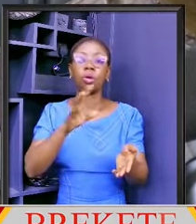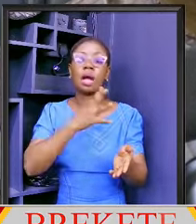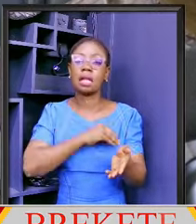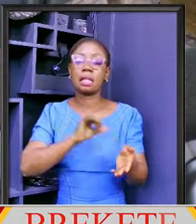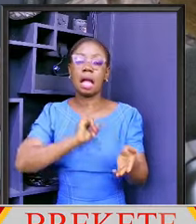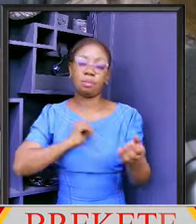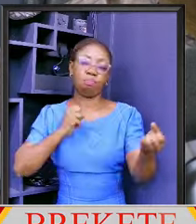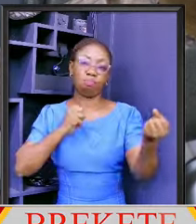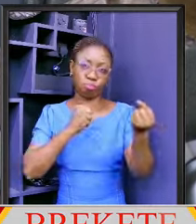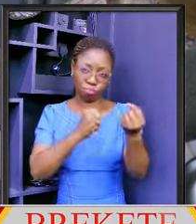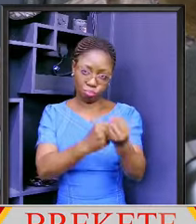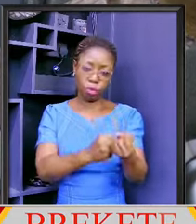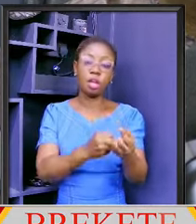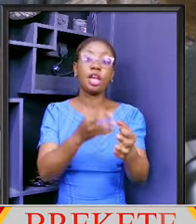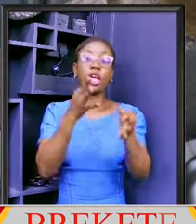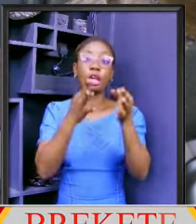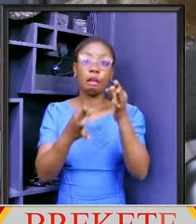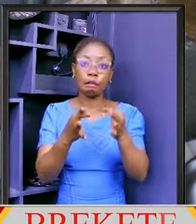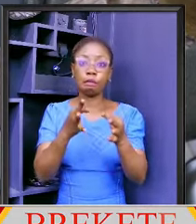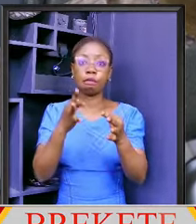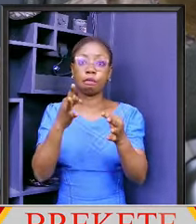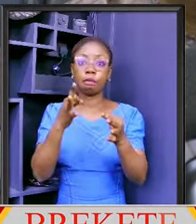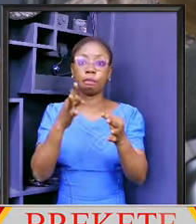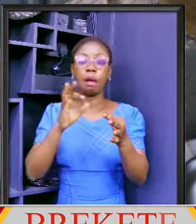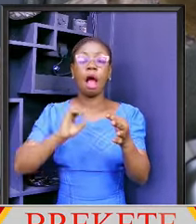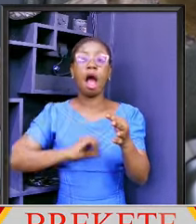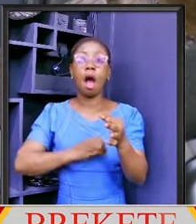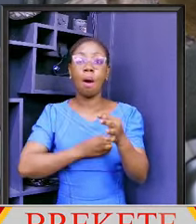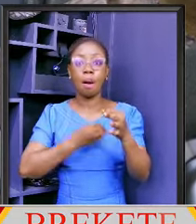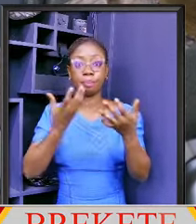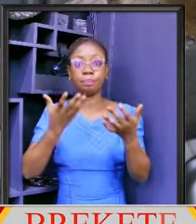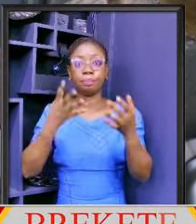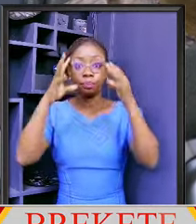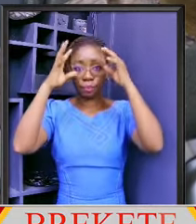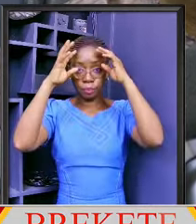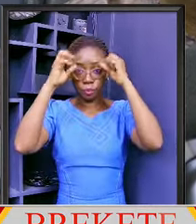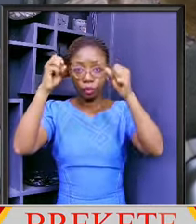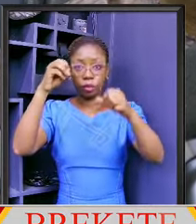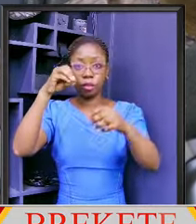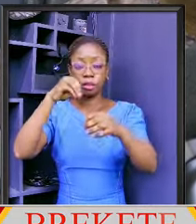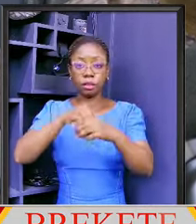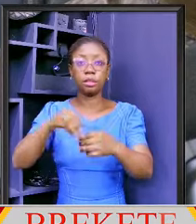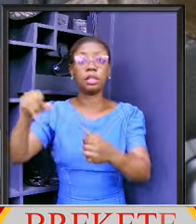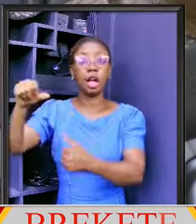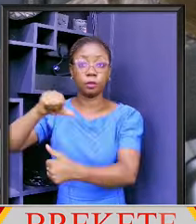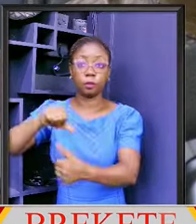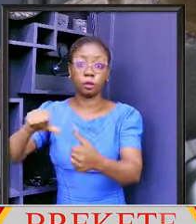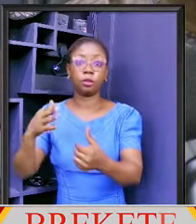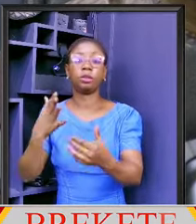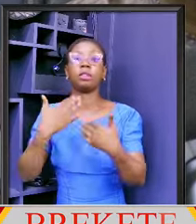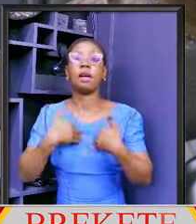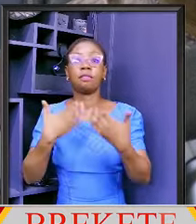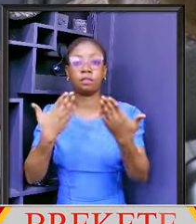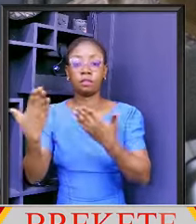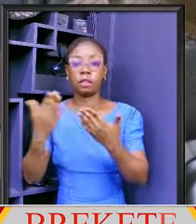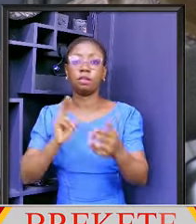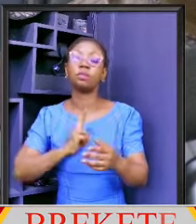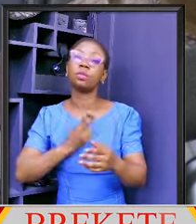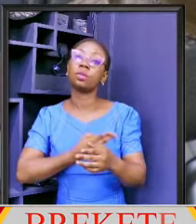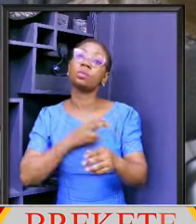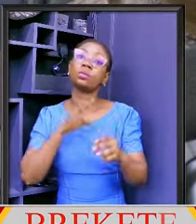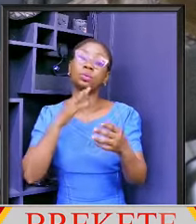if Mr. President have served us well as a good